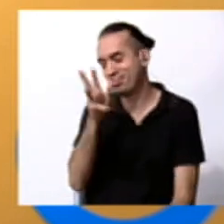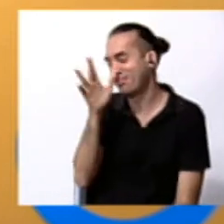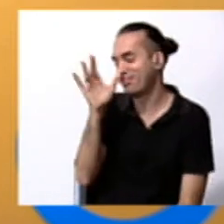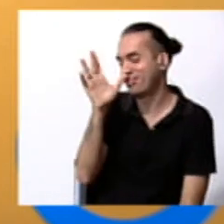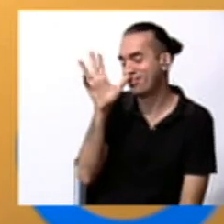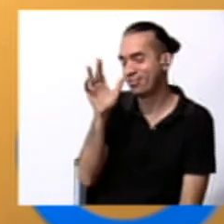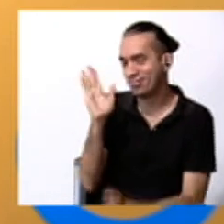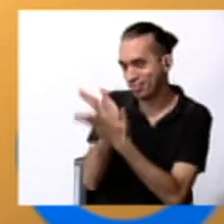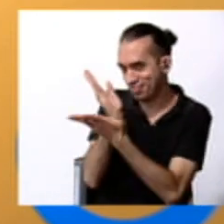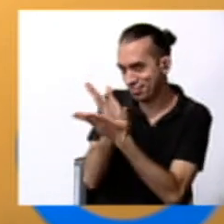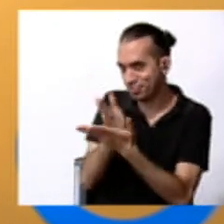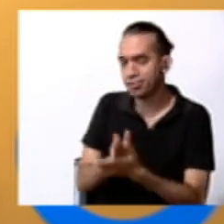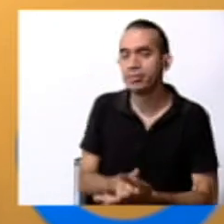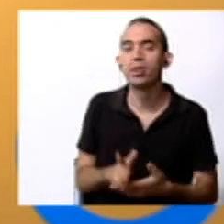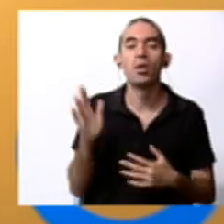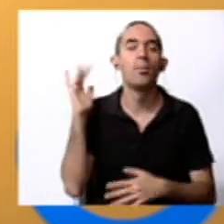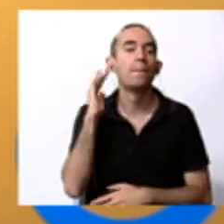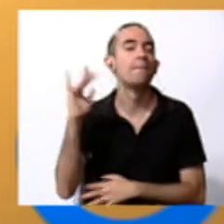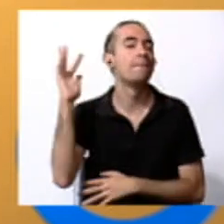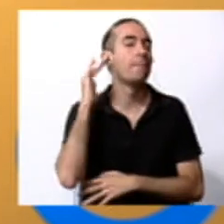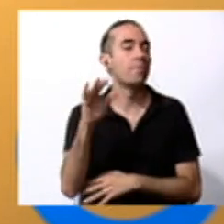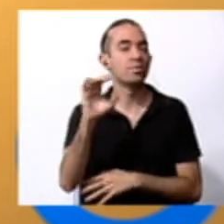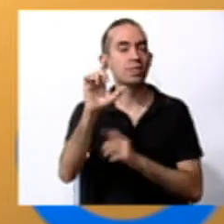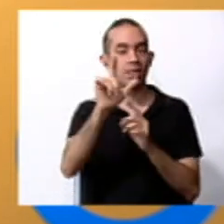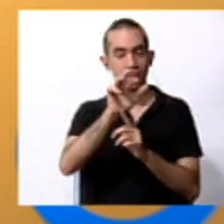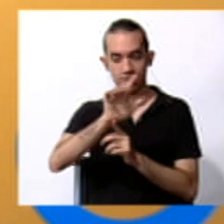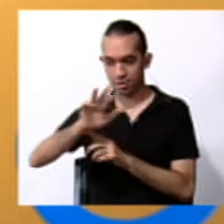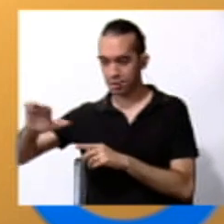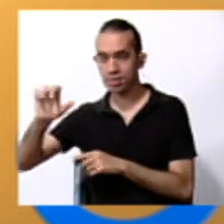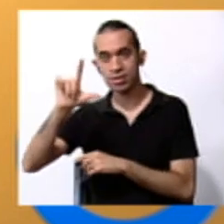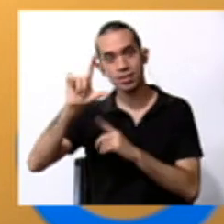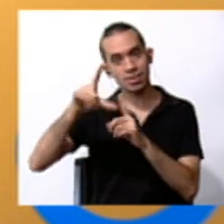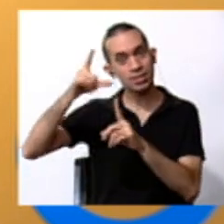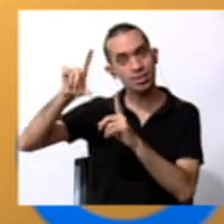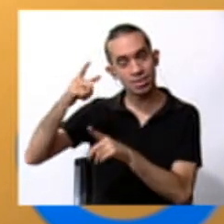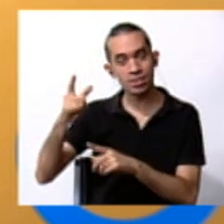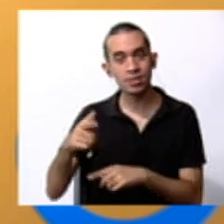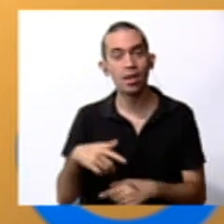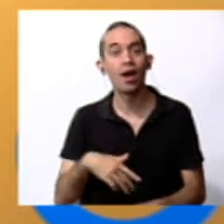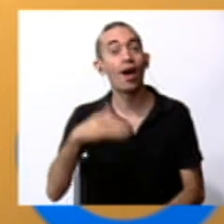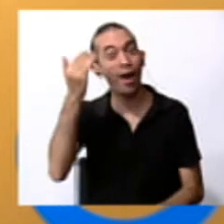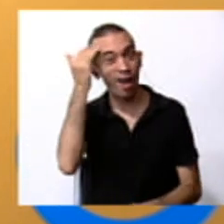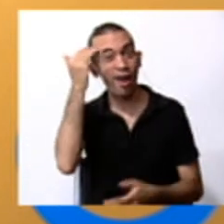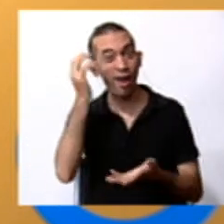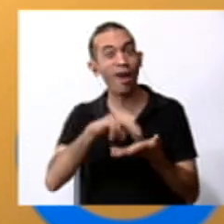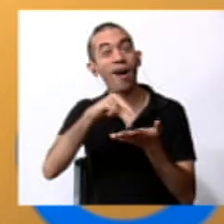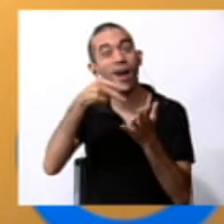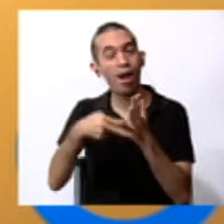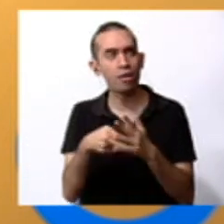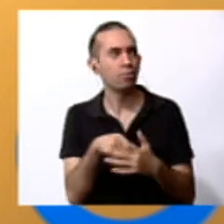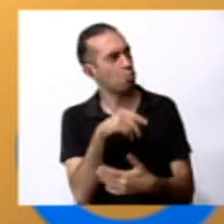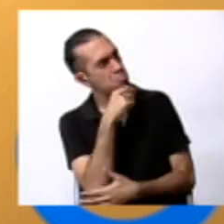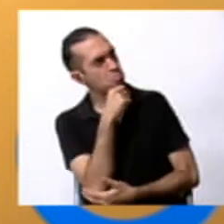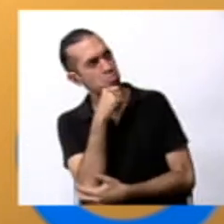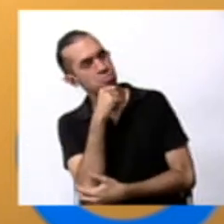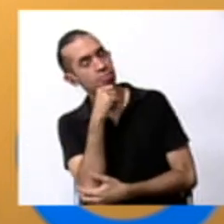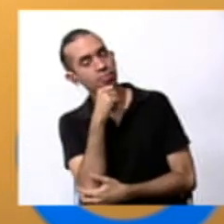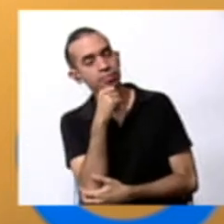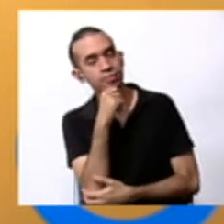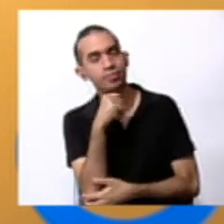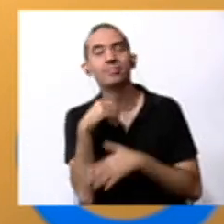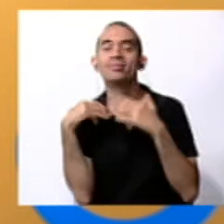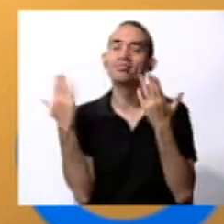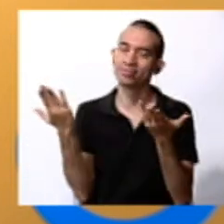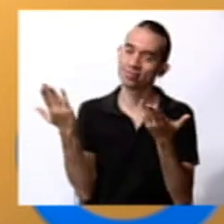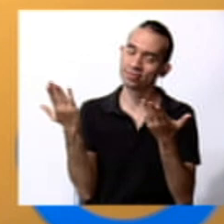you. That song is about letters. Do you know what time it is? Uh-uh. Oh,